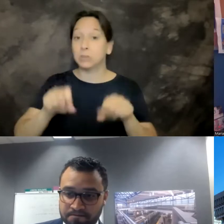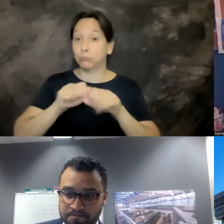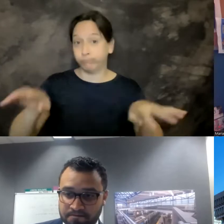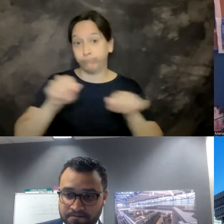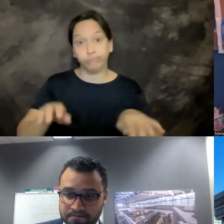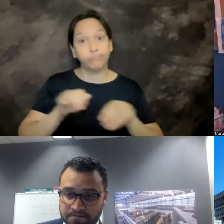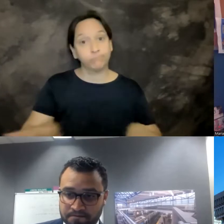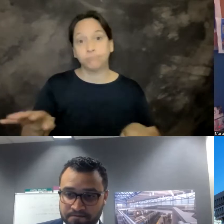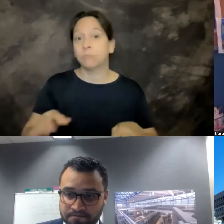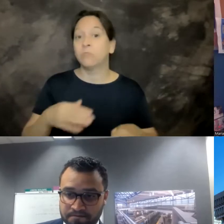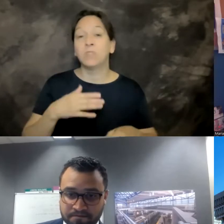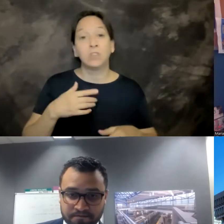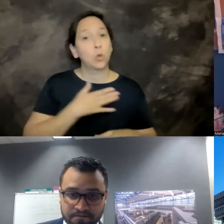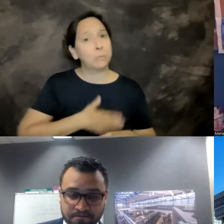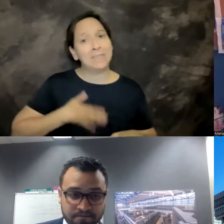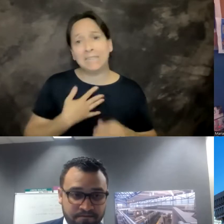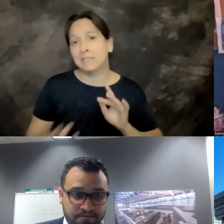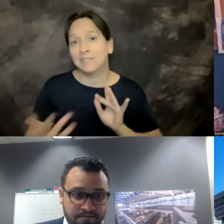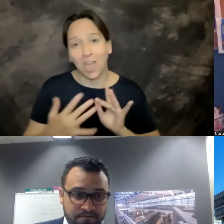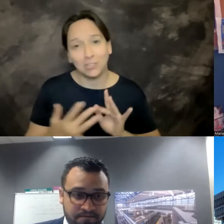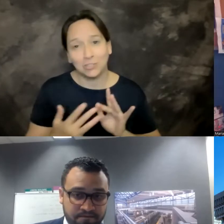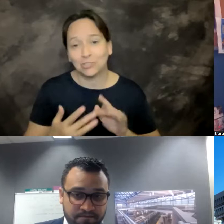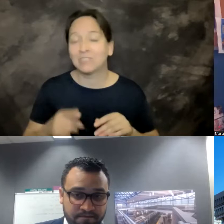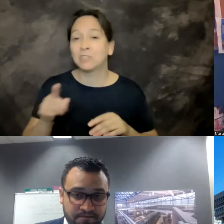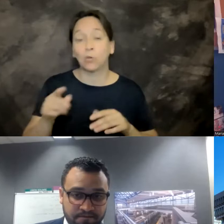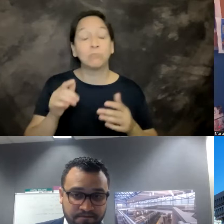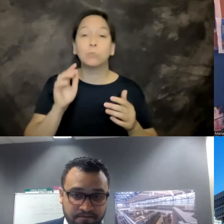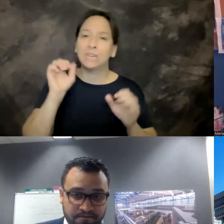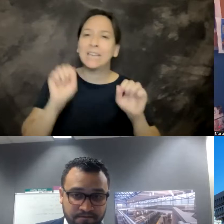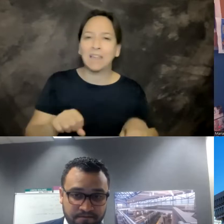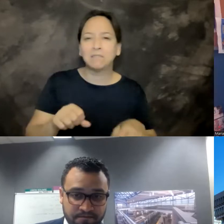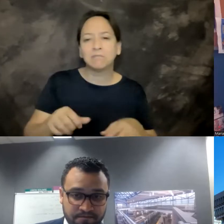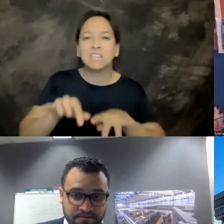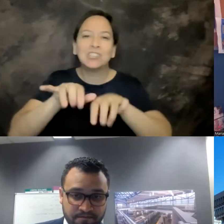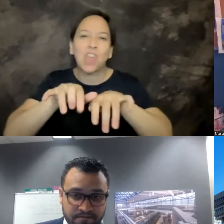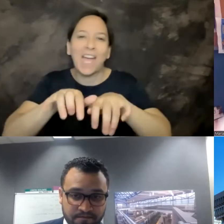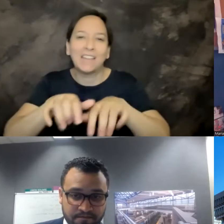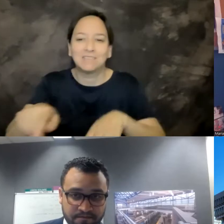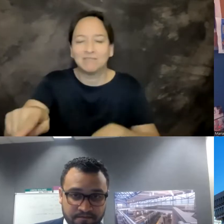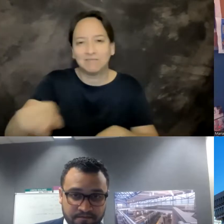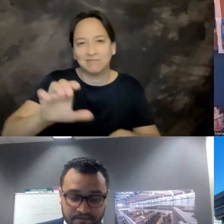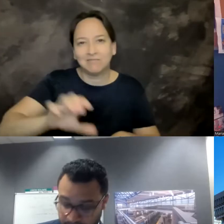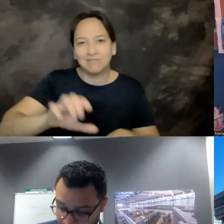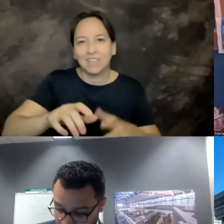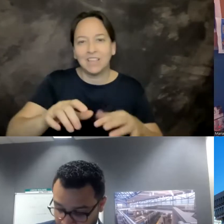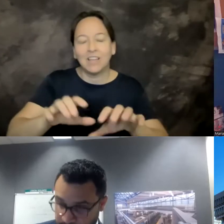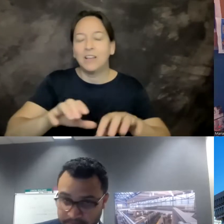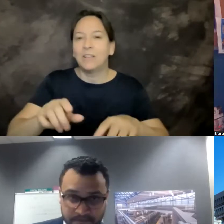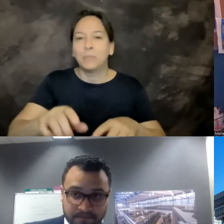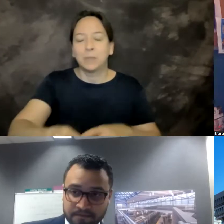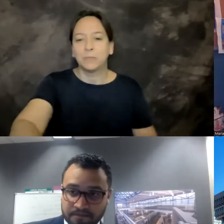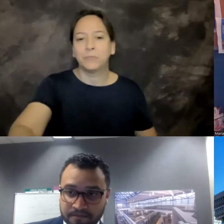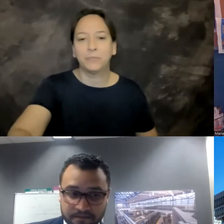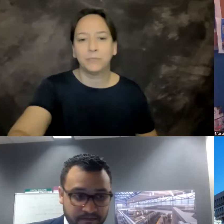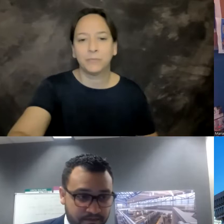newsletter. So please stay in touch. We can put these addresses in the chat, but I'm available for any other questions too. Thank you, Chief.